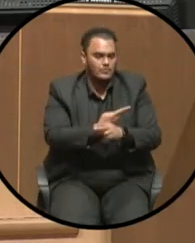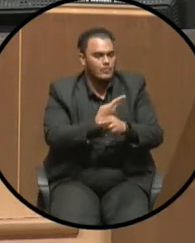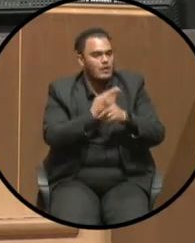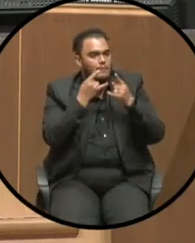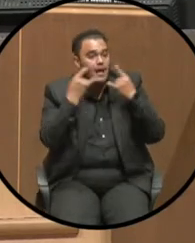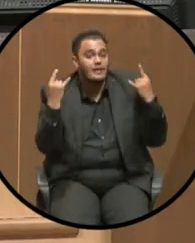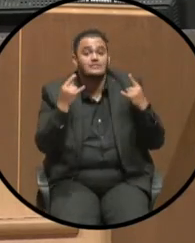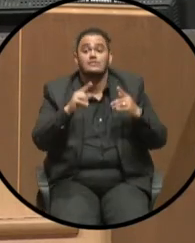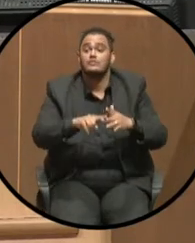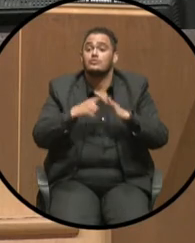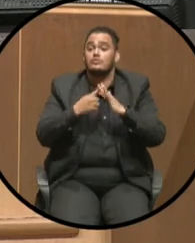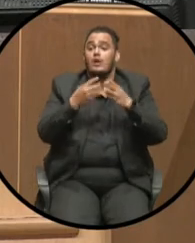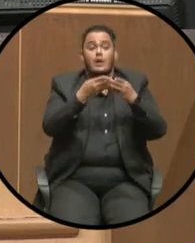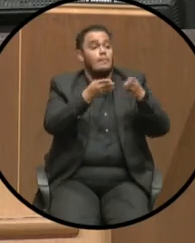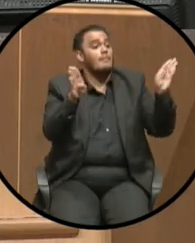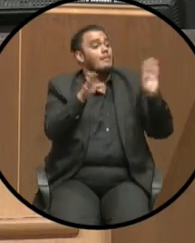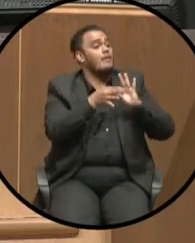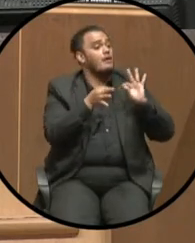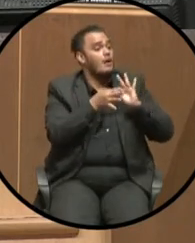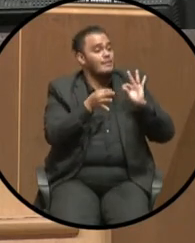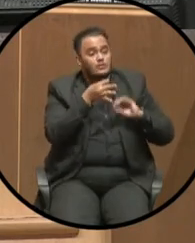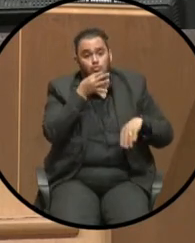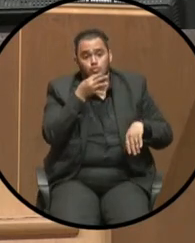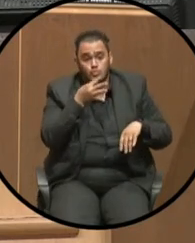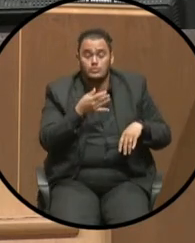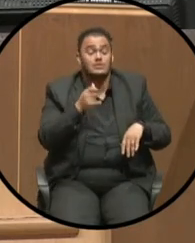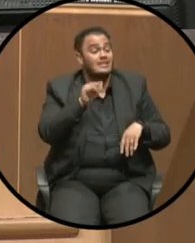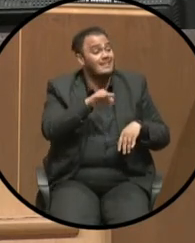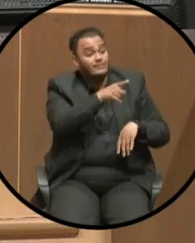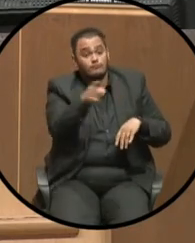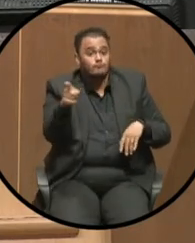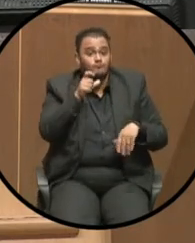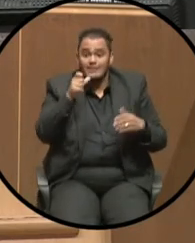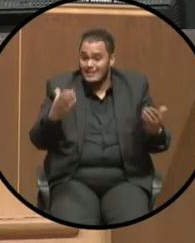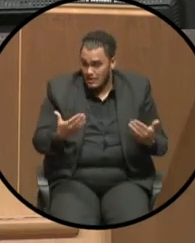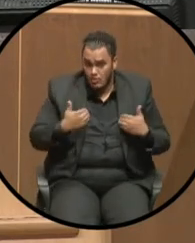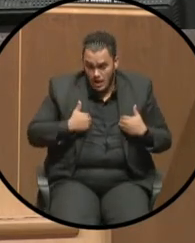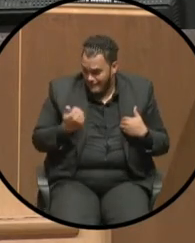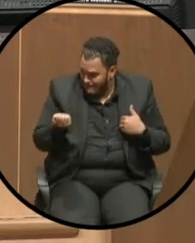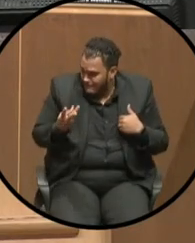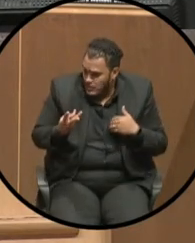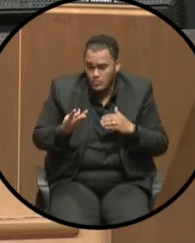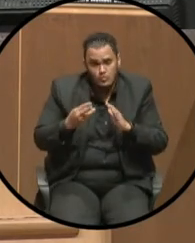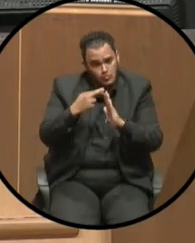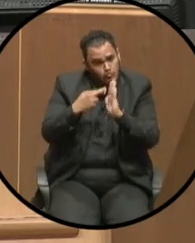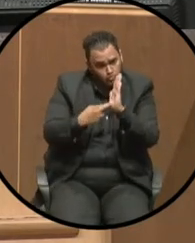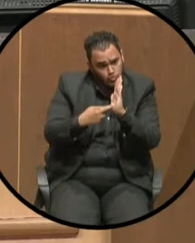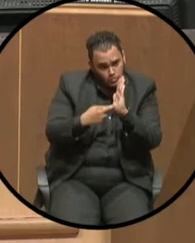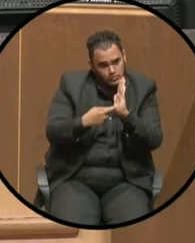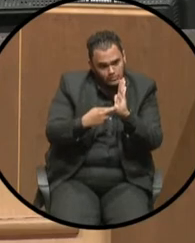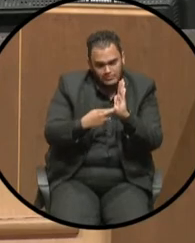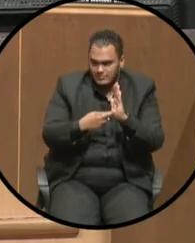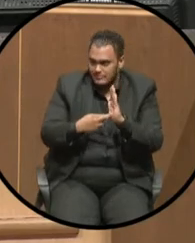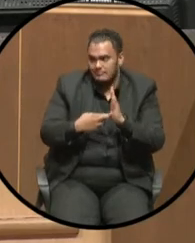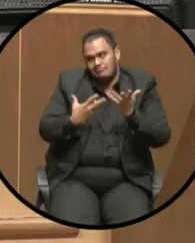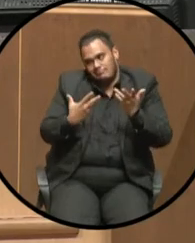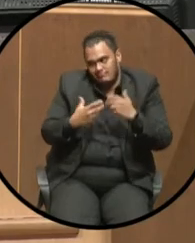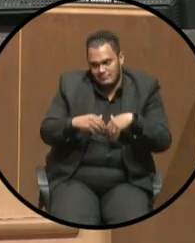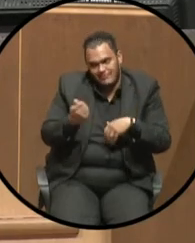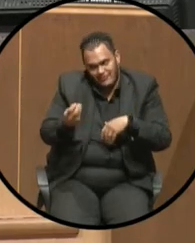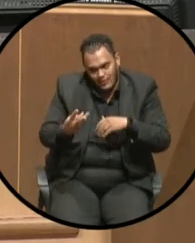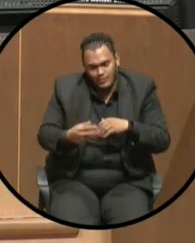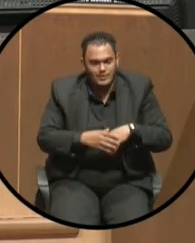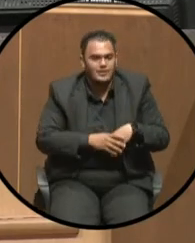in a couple minutes, those of you who may not have been here with us, we do have a few rules that we follow. We very much value hearing from the